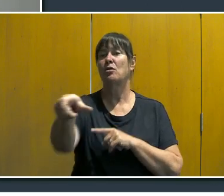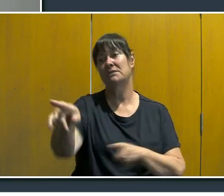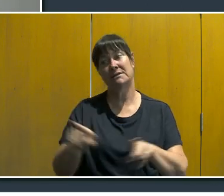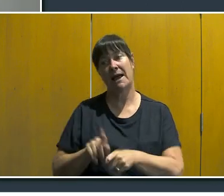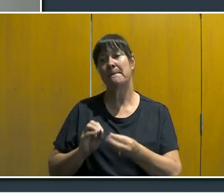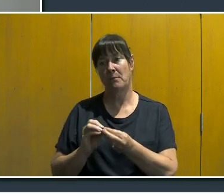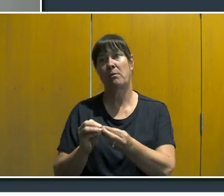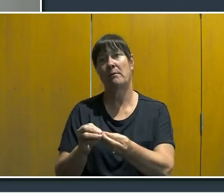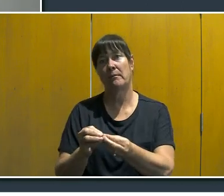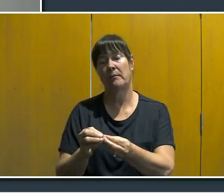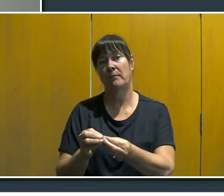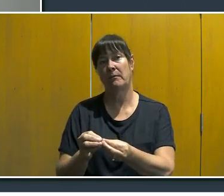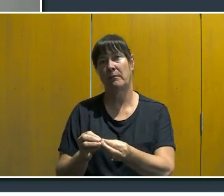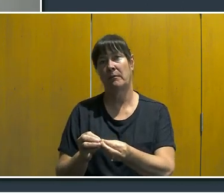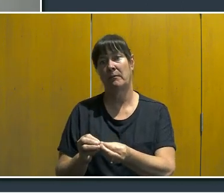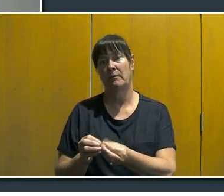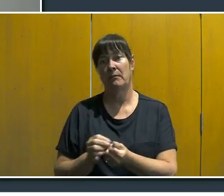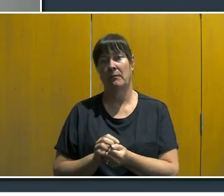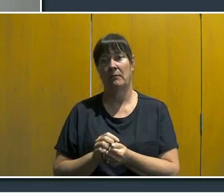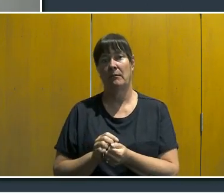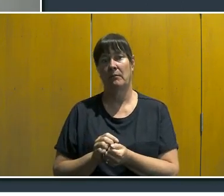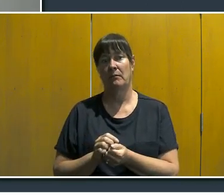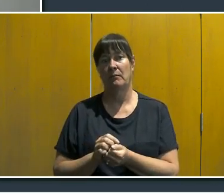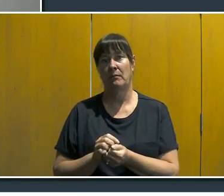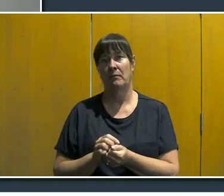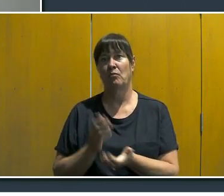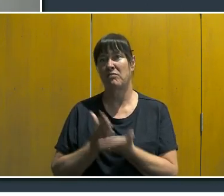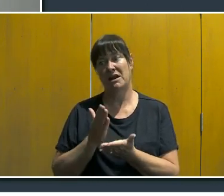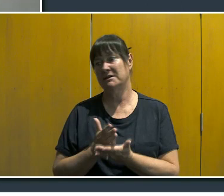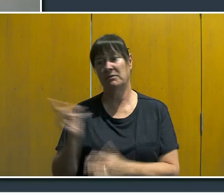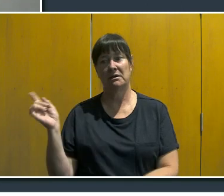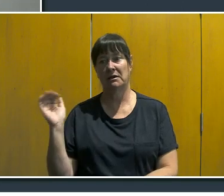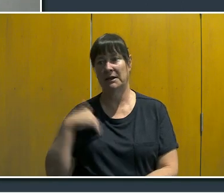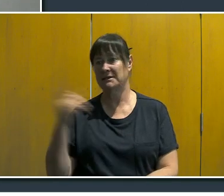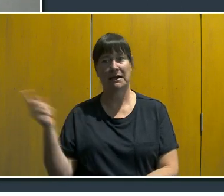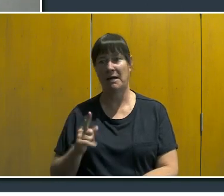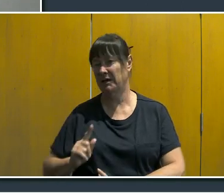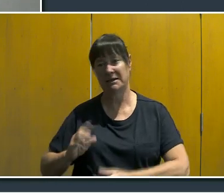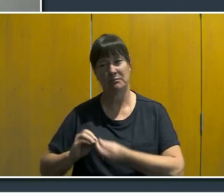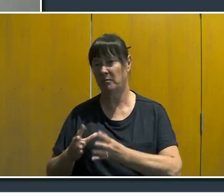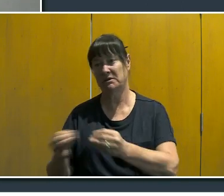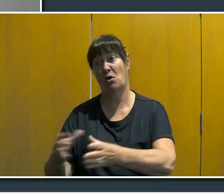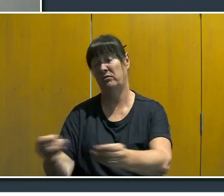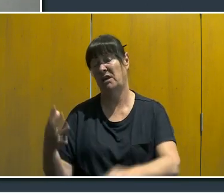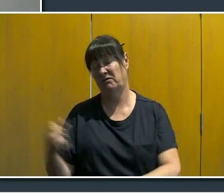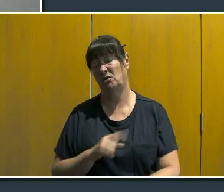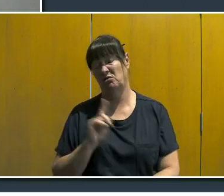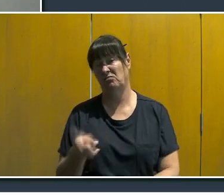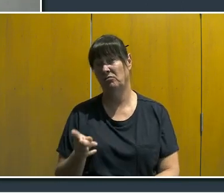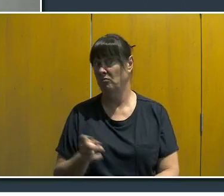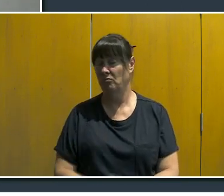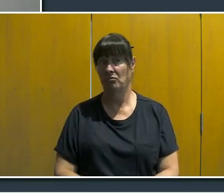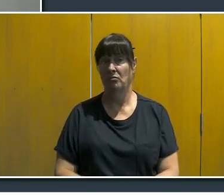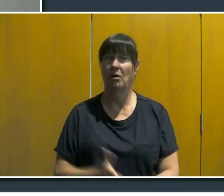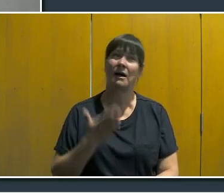thing. And, you know what I mean, really, someone's got to get on and sort some of the things out at some stage. You don't want to get